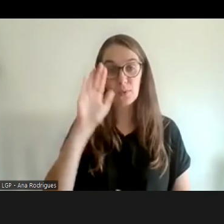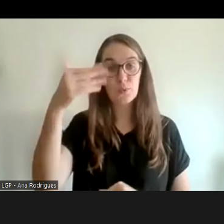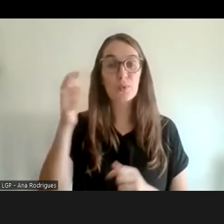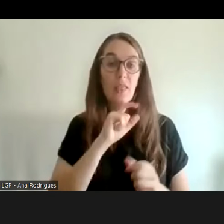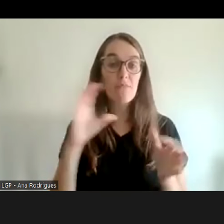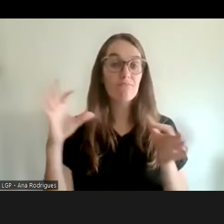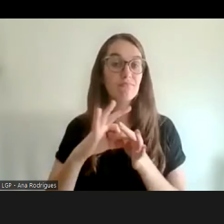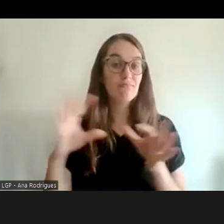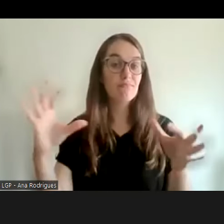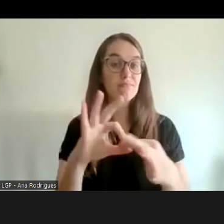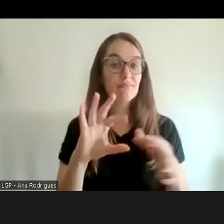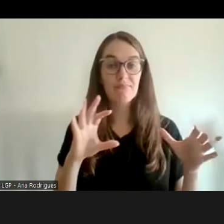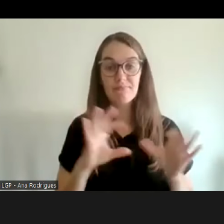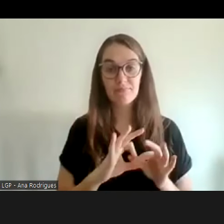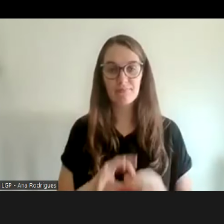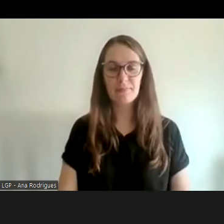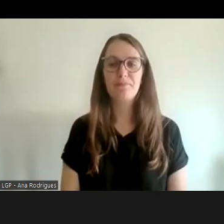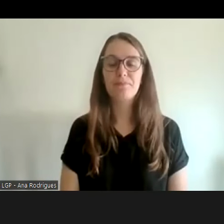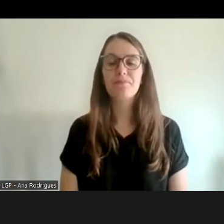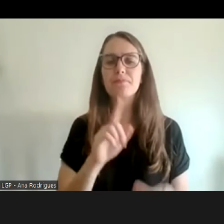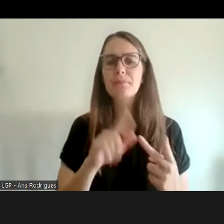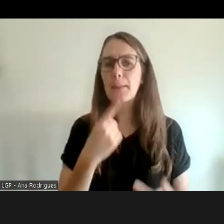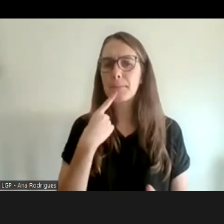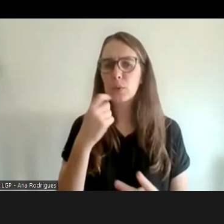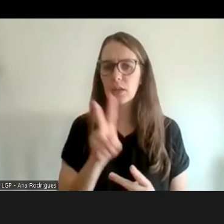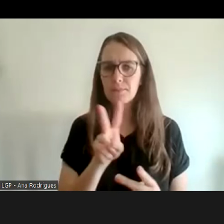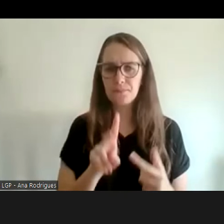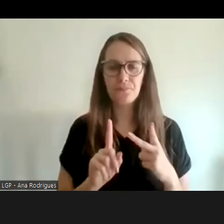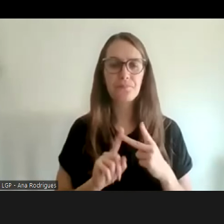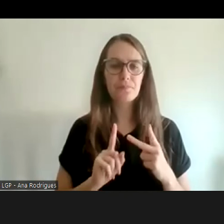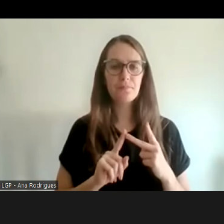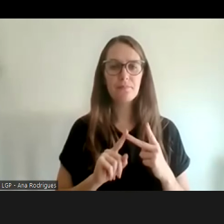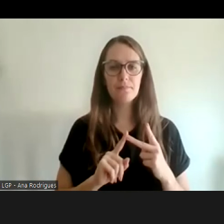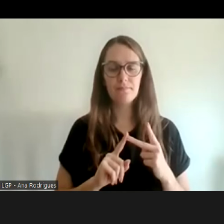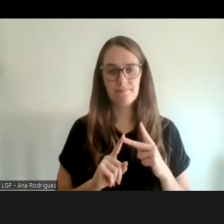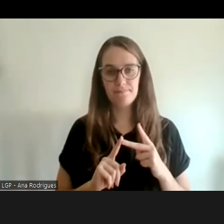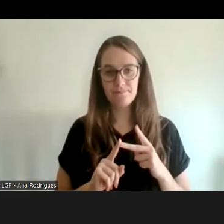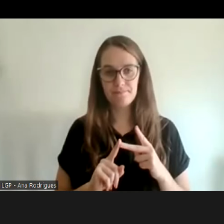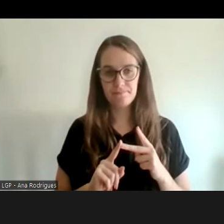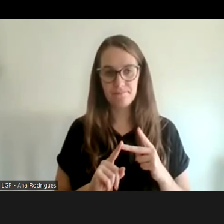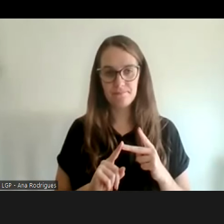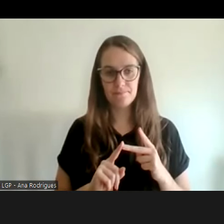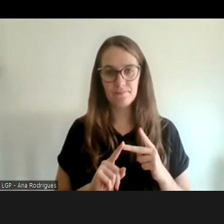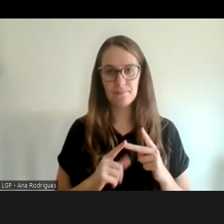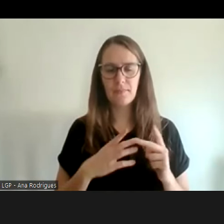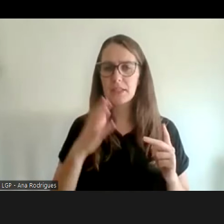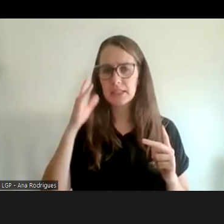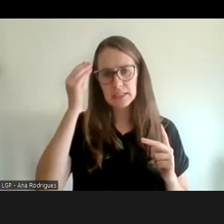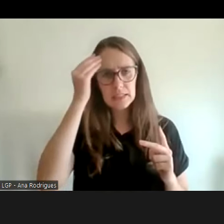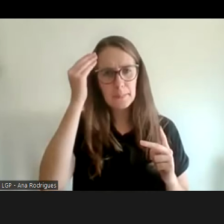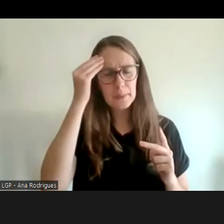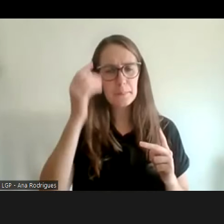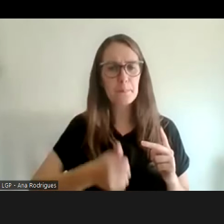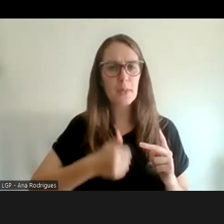in the future. Our next question is from Gabriela. I would like to know about